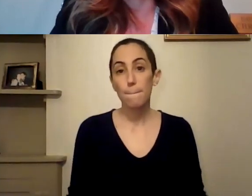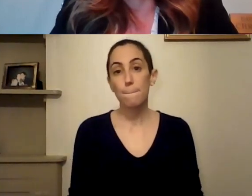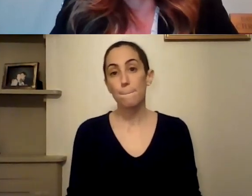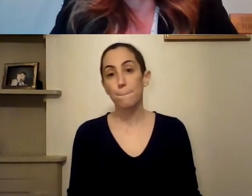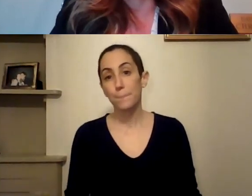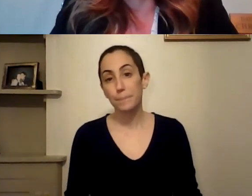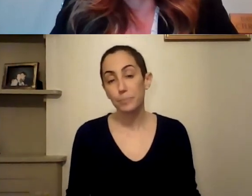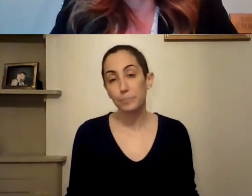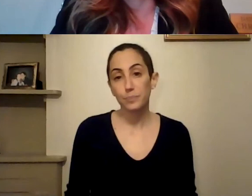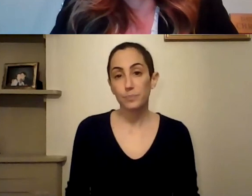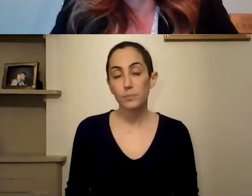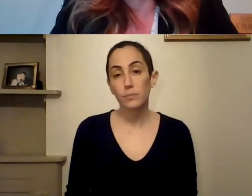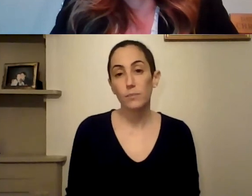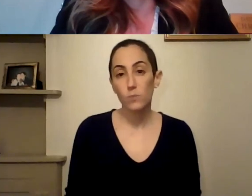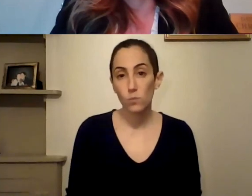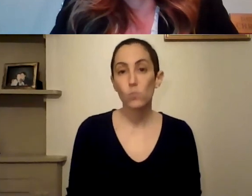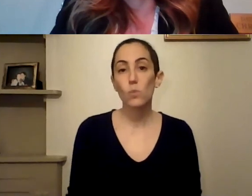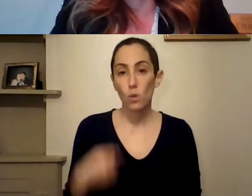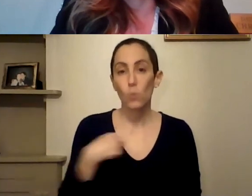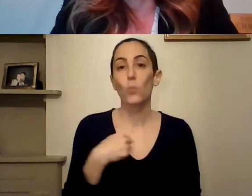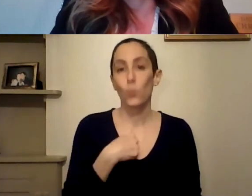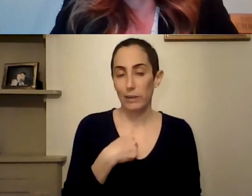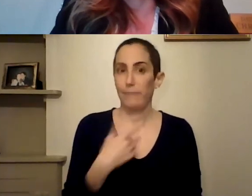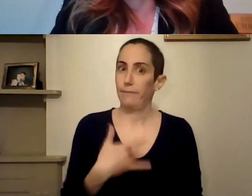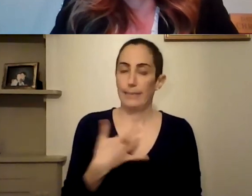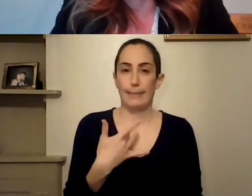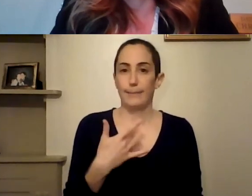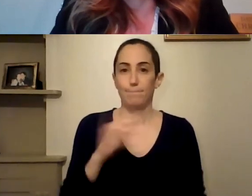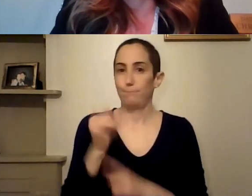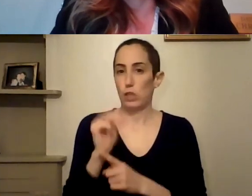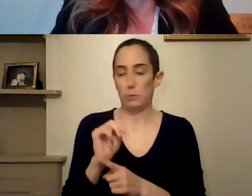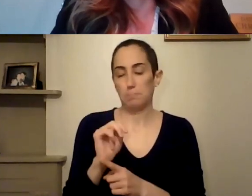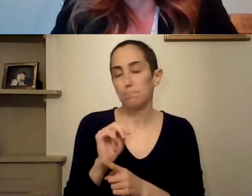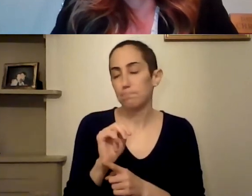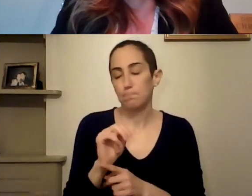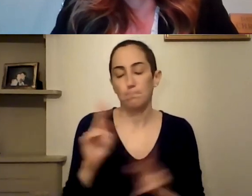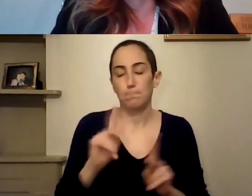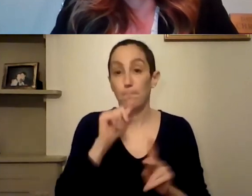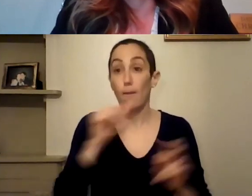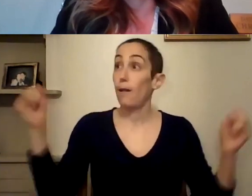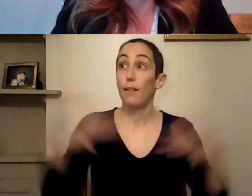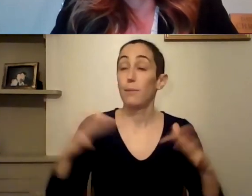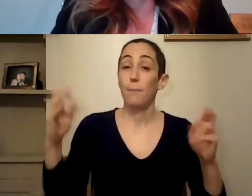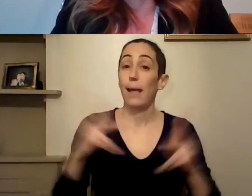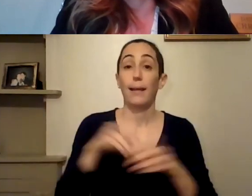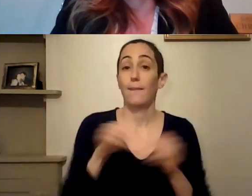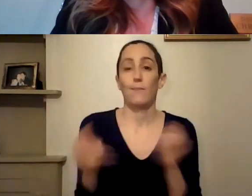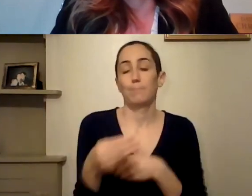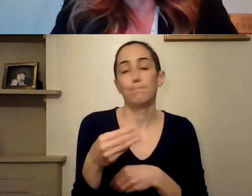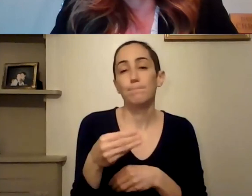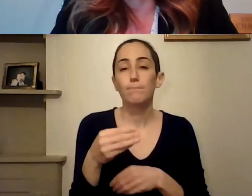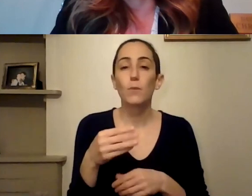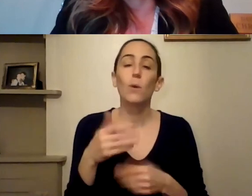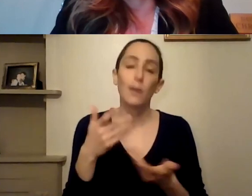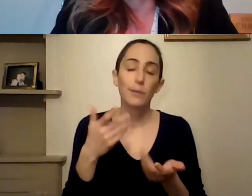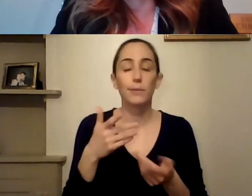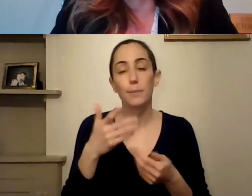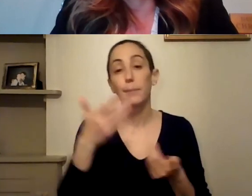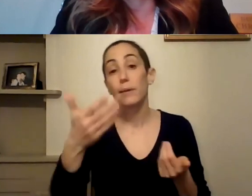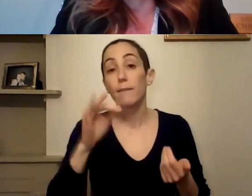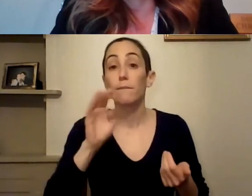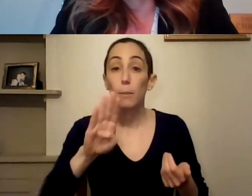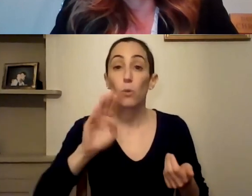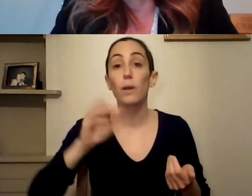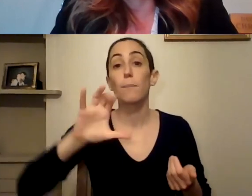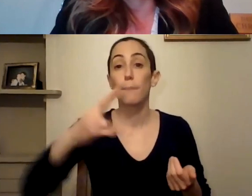we are, you know, fairly certain it won't be in January. We'll look at it again probably February and March, and